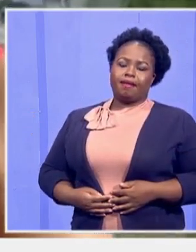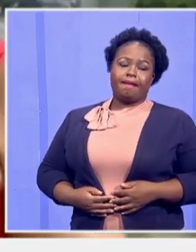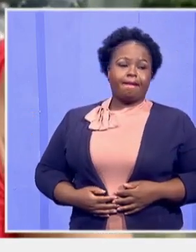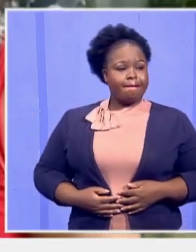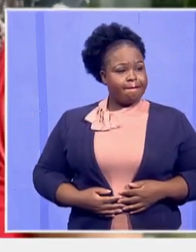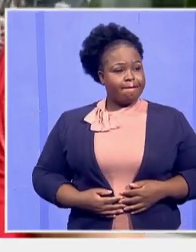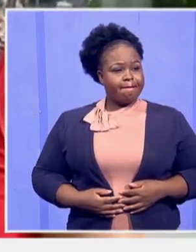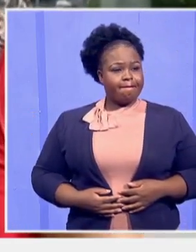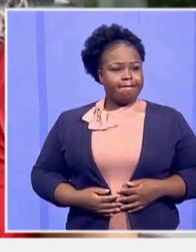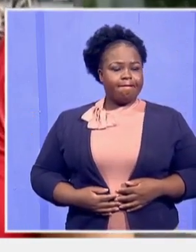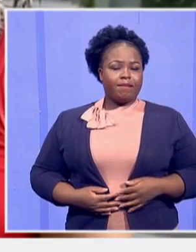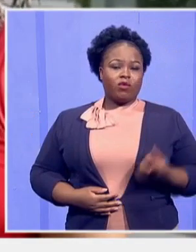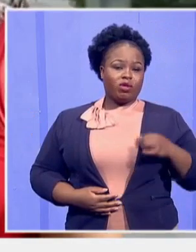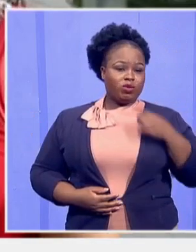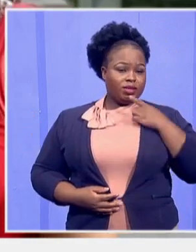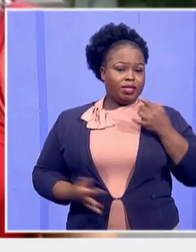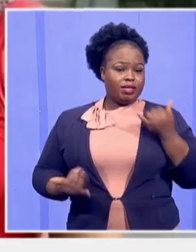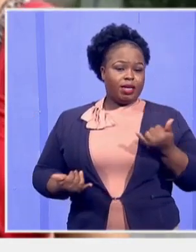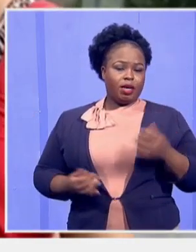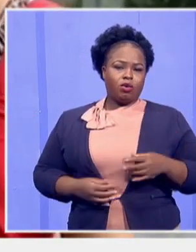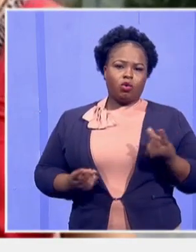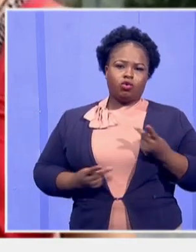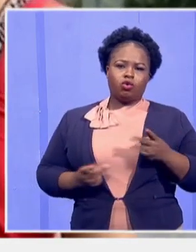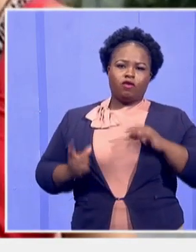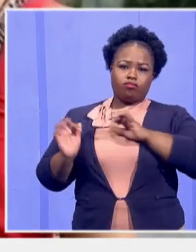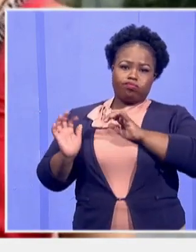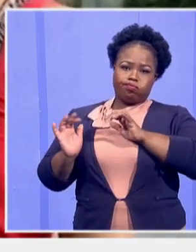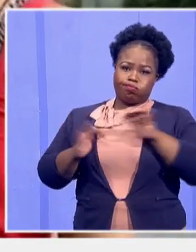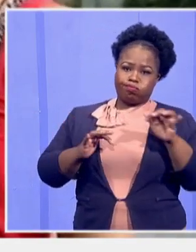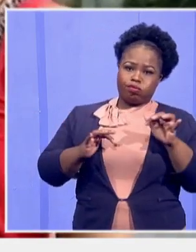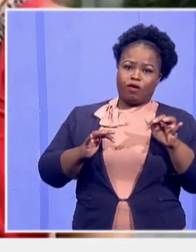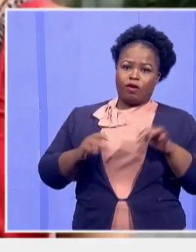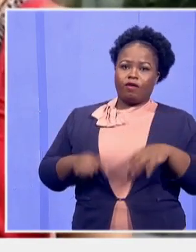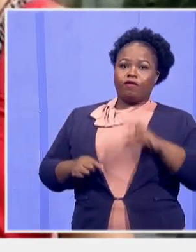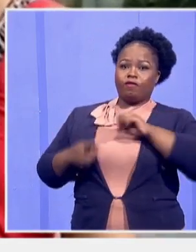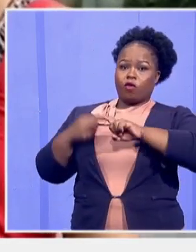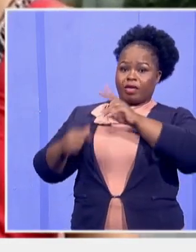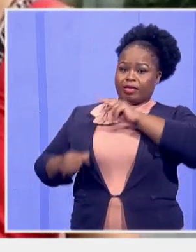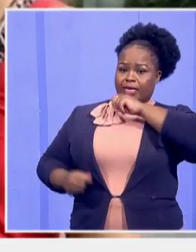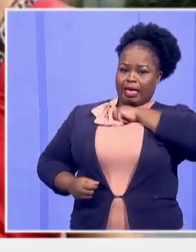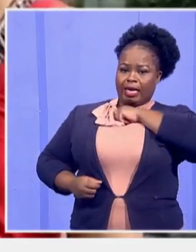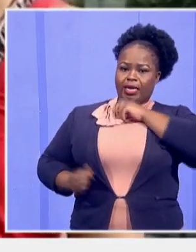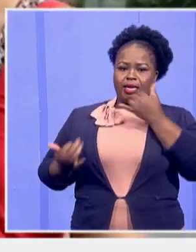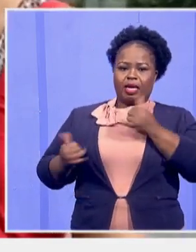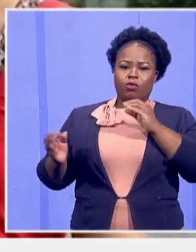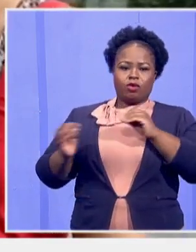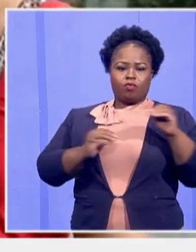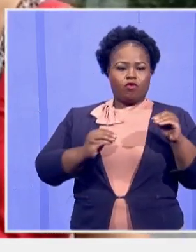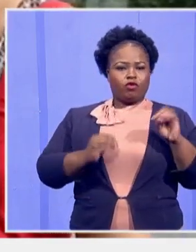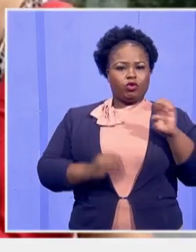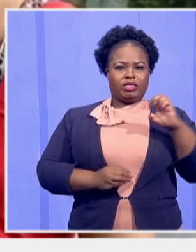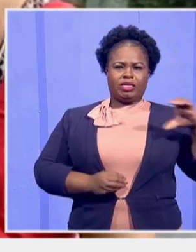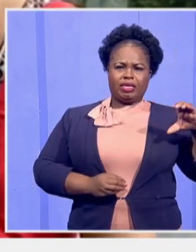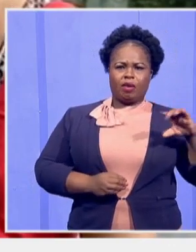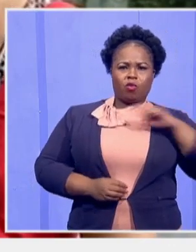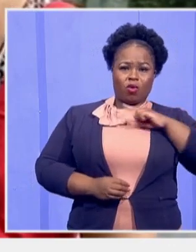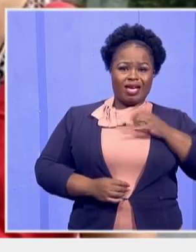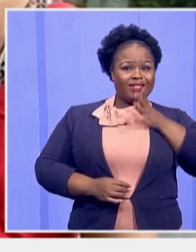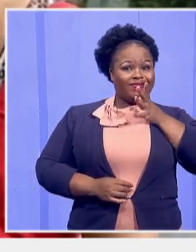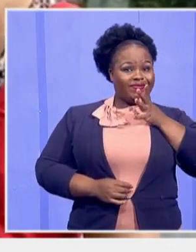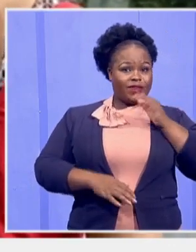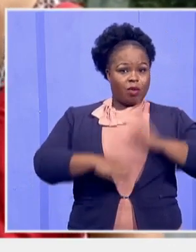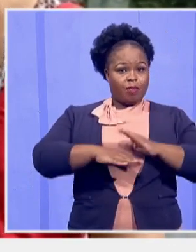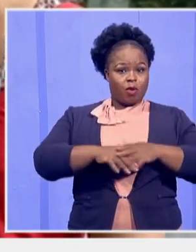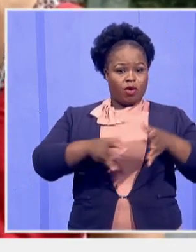As you said, these poachers are now obviously migrating from KZN to us because we have more rhino than they do. But as we